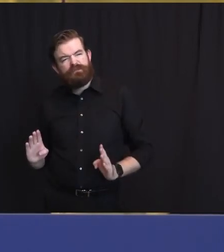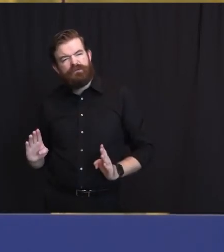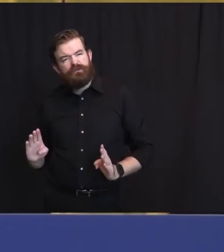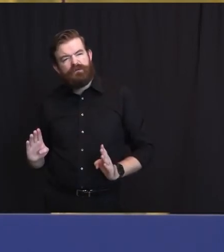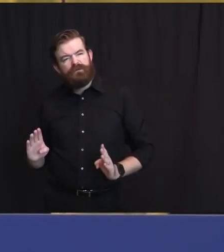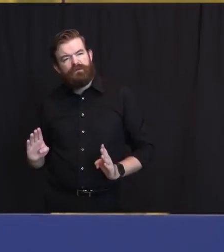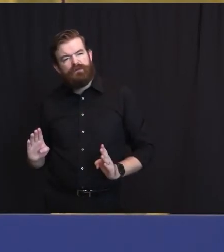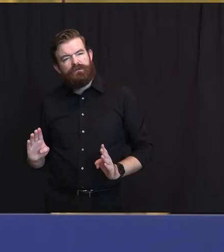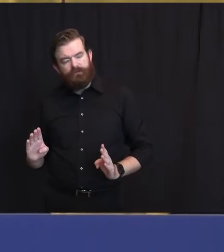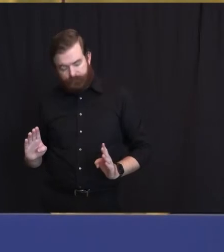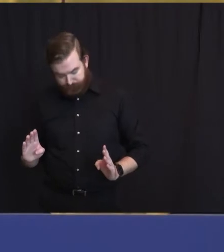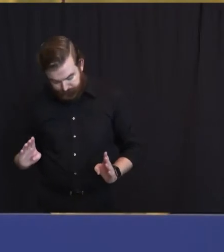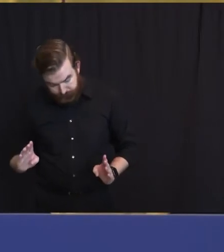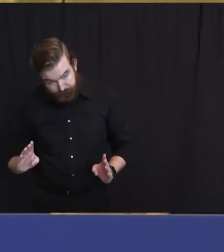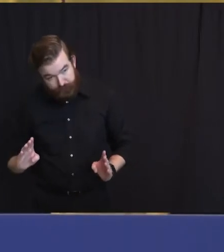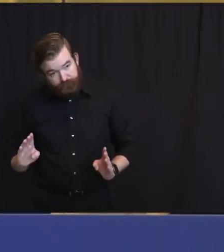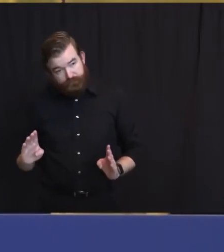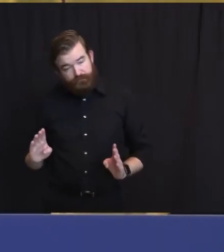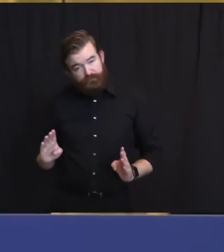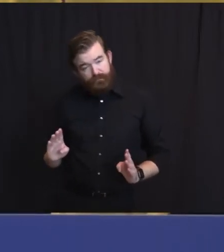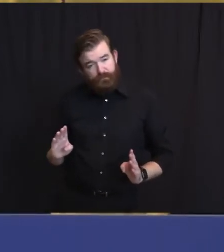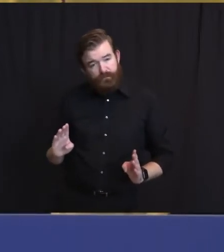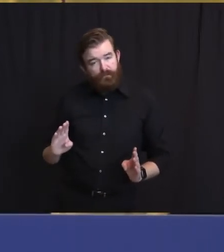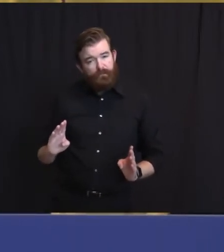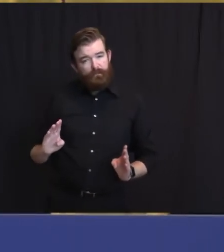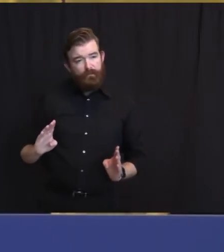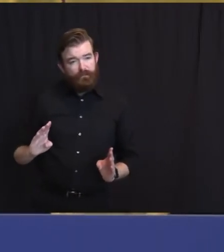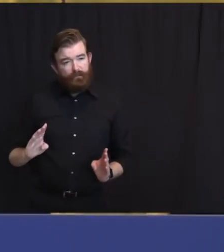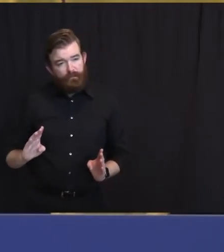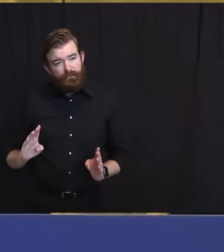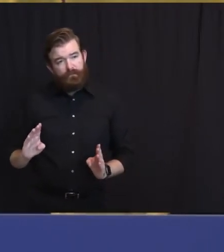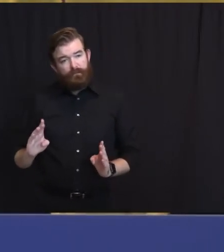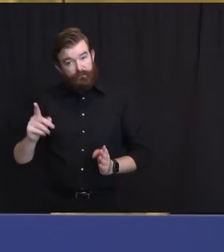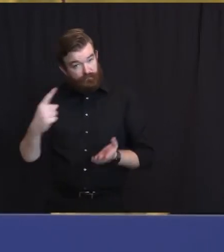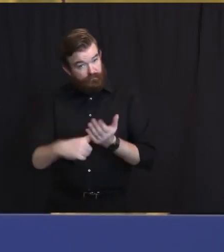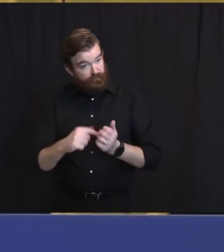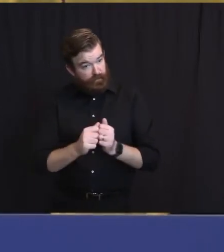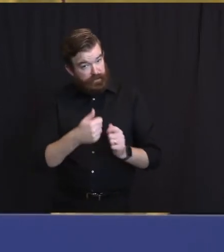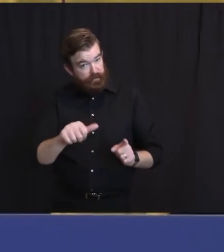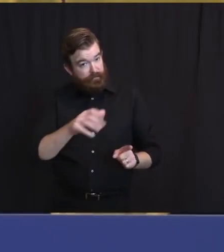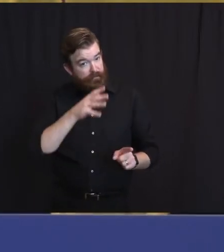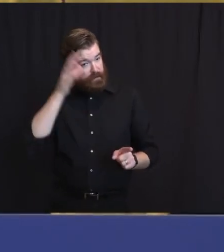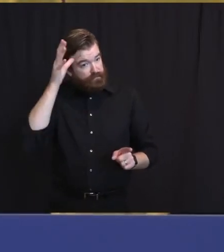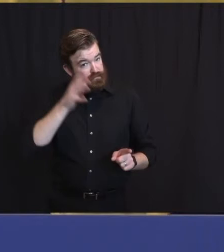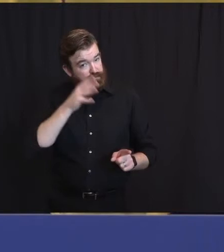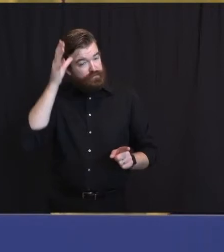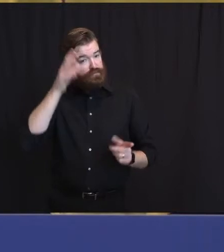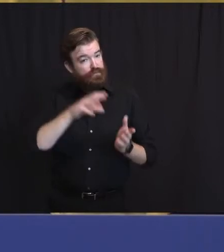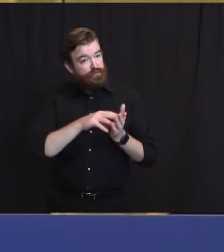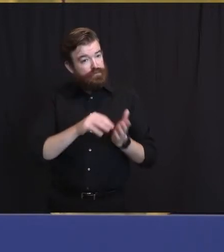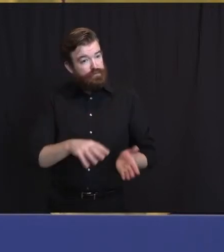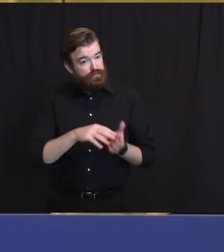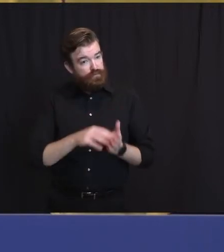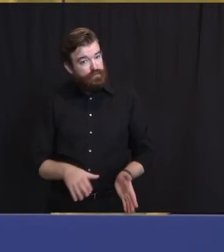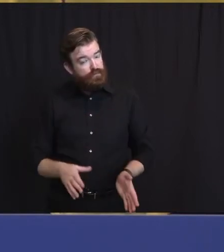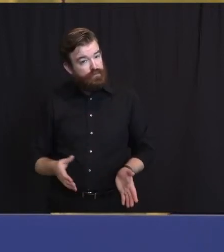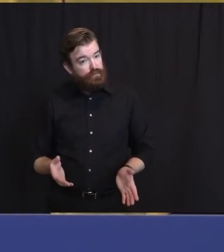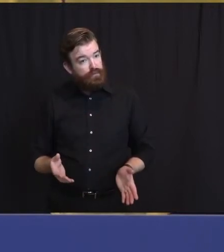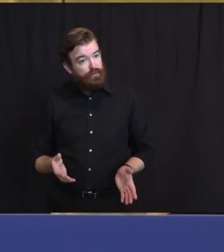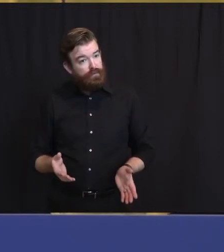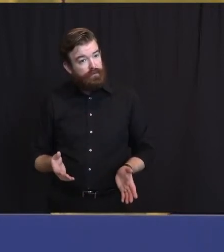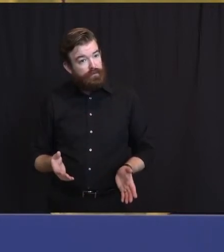torn down. Acting Commissioner, have you had spoken to any of the parents or students there about their concerns? Would you be willing to have those conversations?